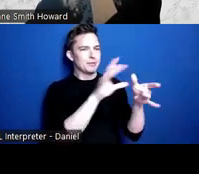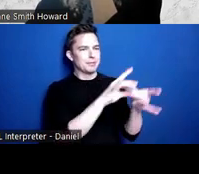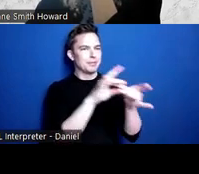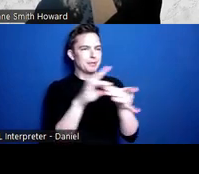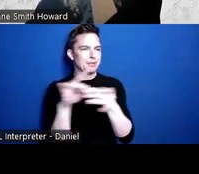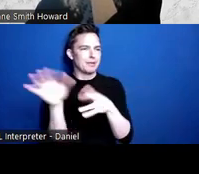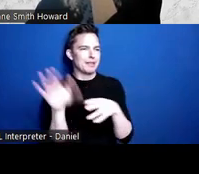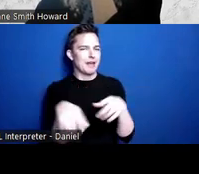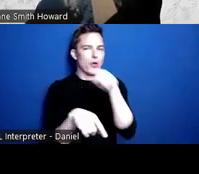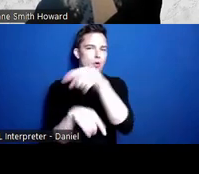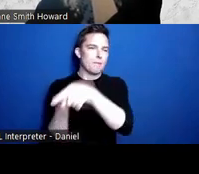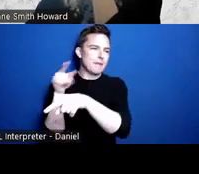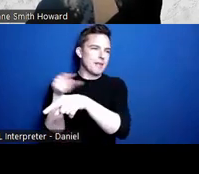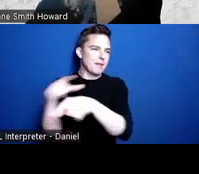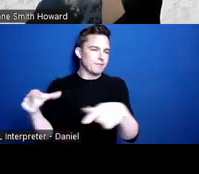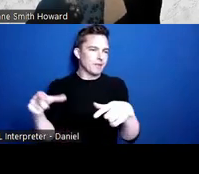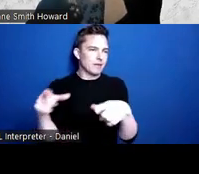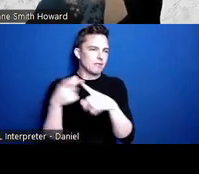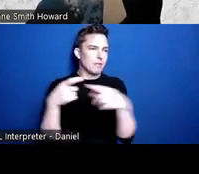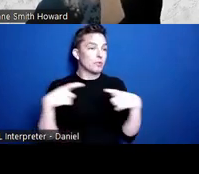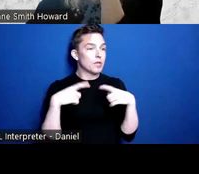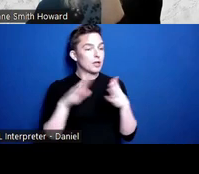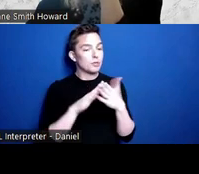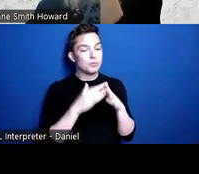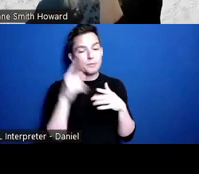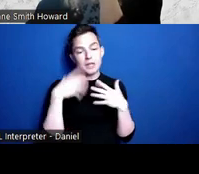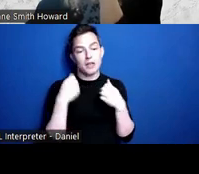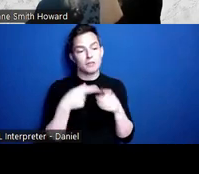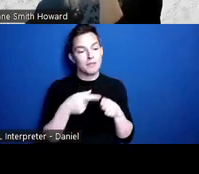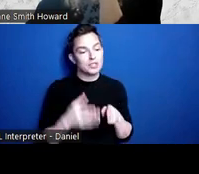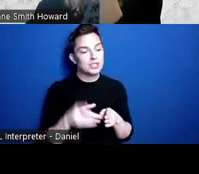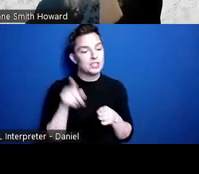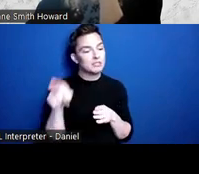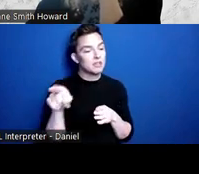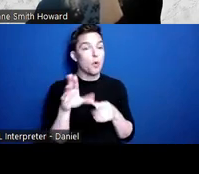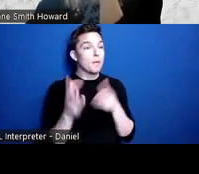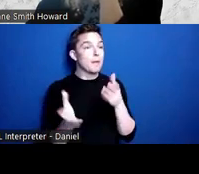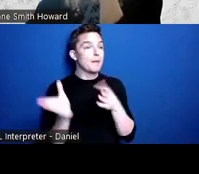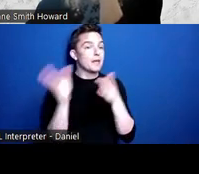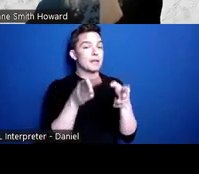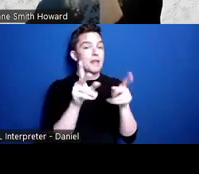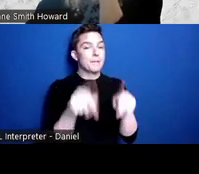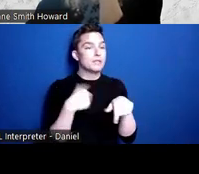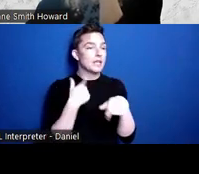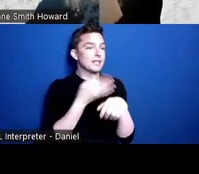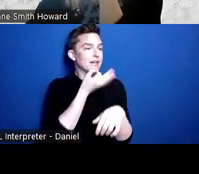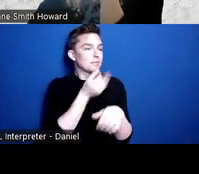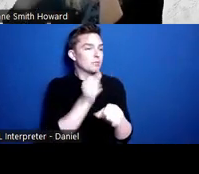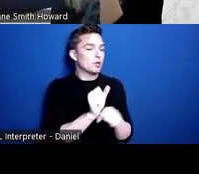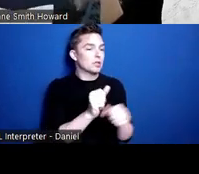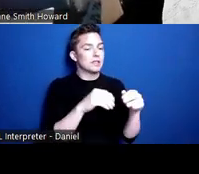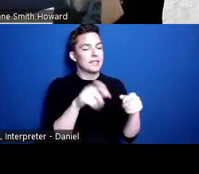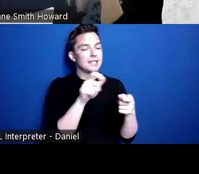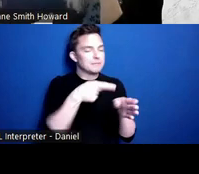And maybe they were a retired community mental health specialist, or maybe they've had expert work in a particular area of mental